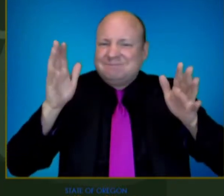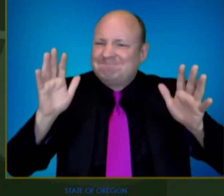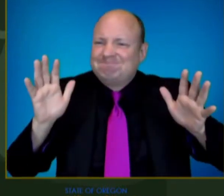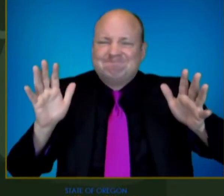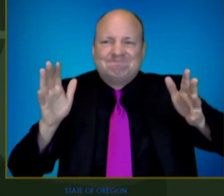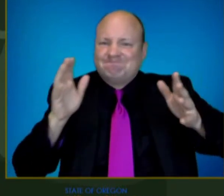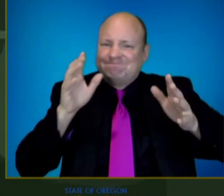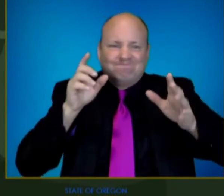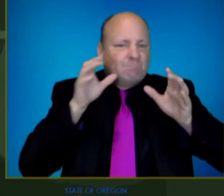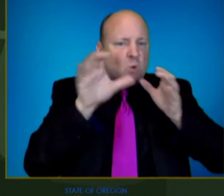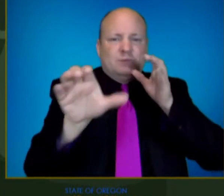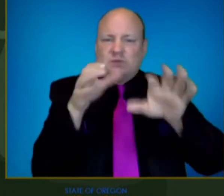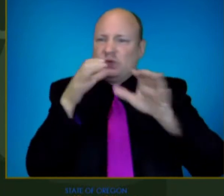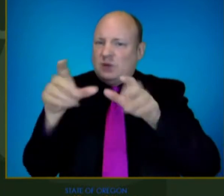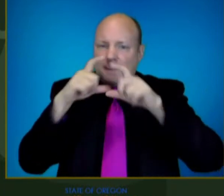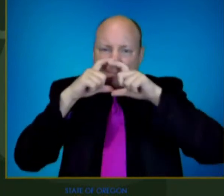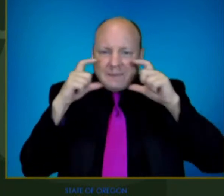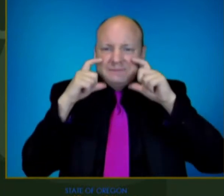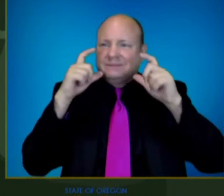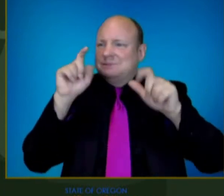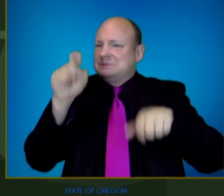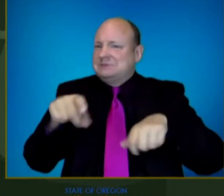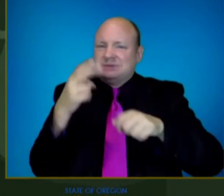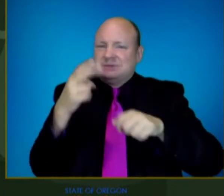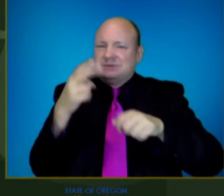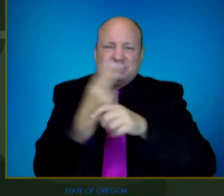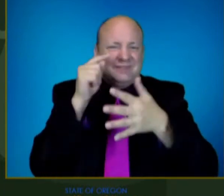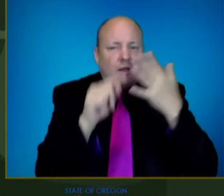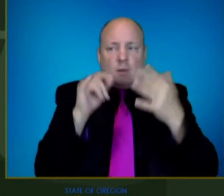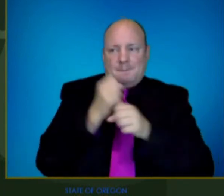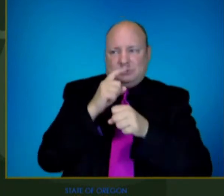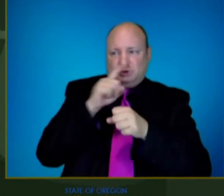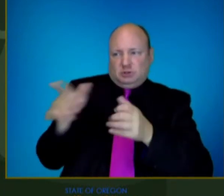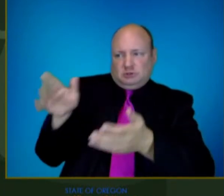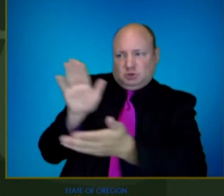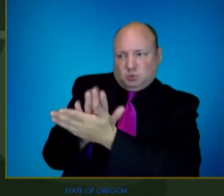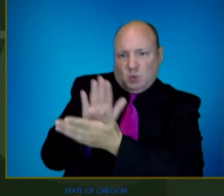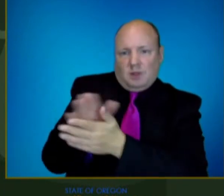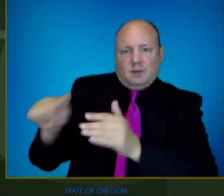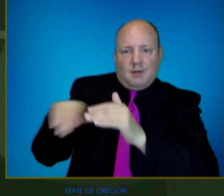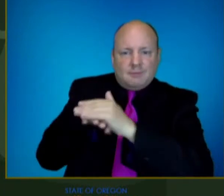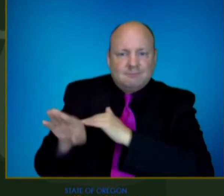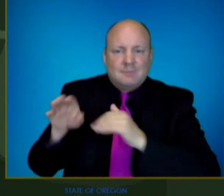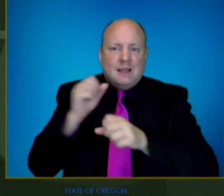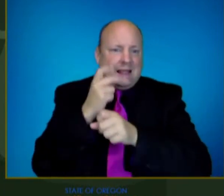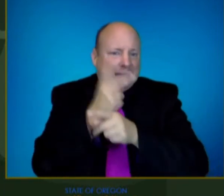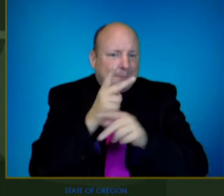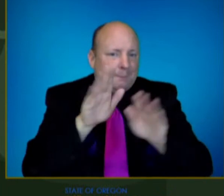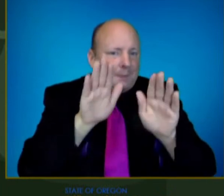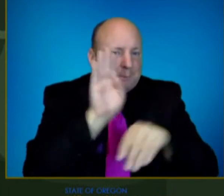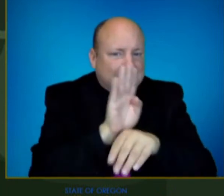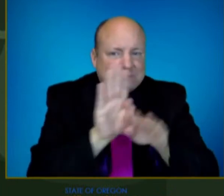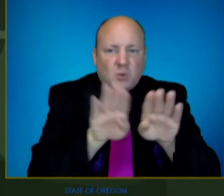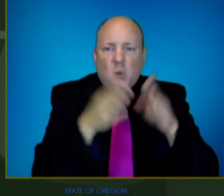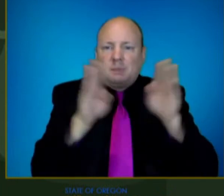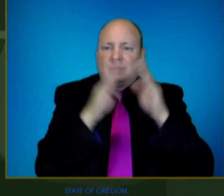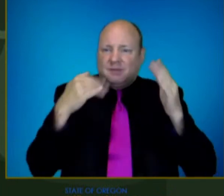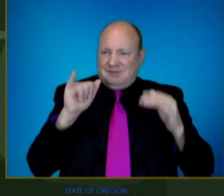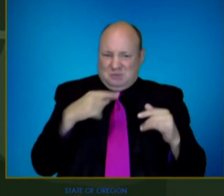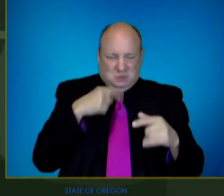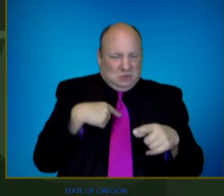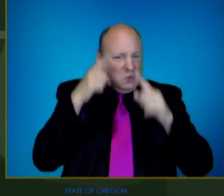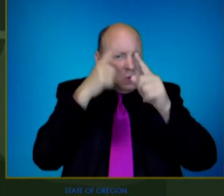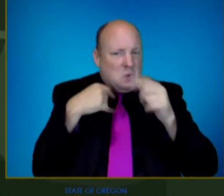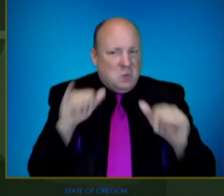learning provides in a classroom. And I want to keep our businesses open. These are two simple and effective tools that we